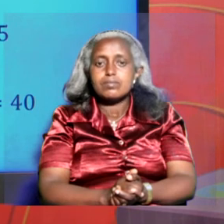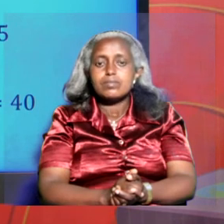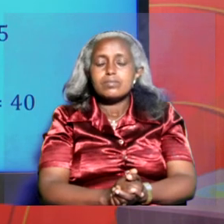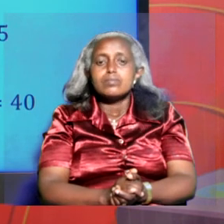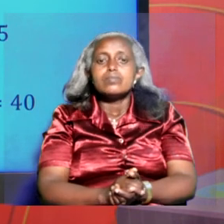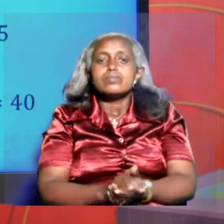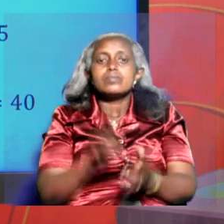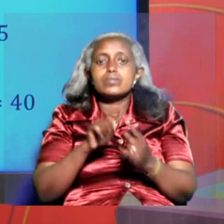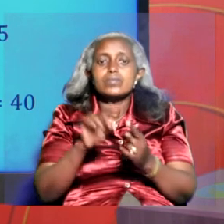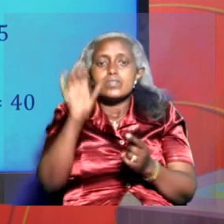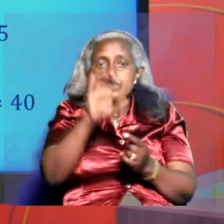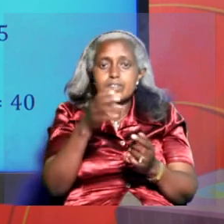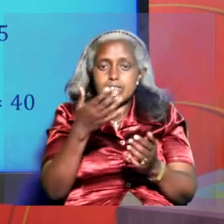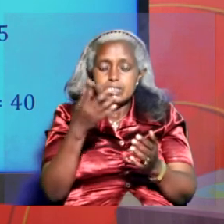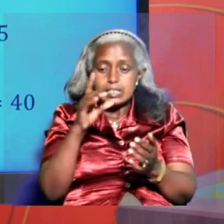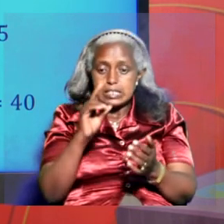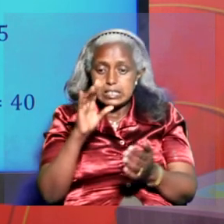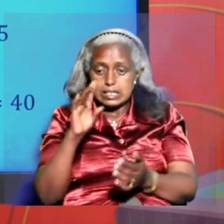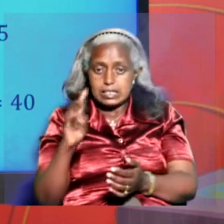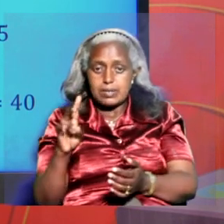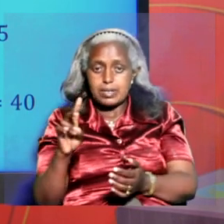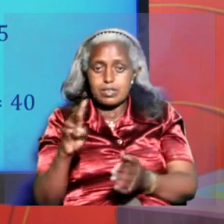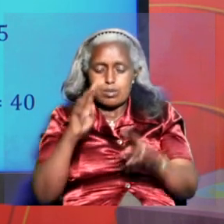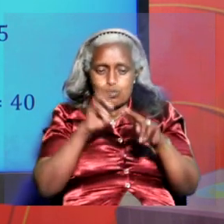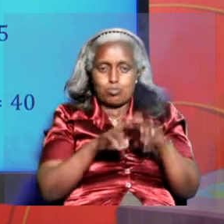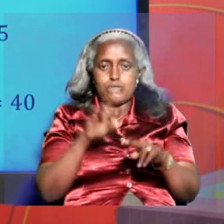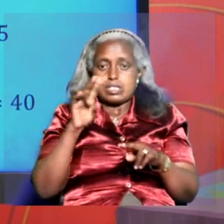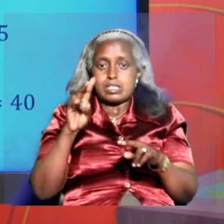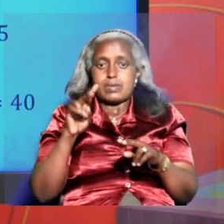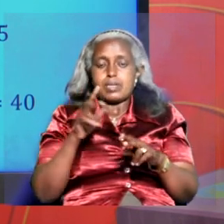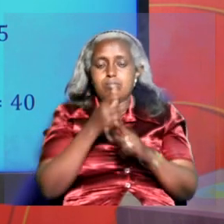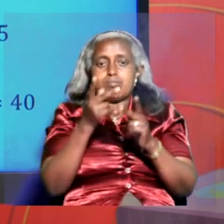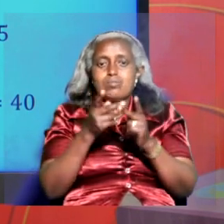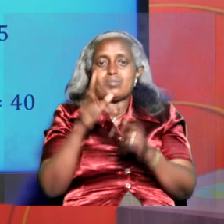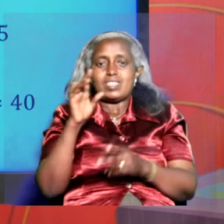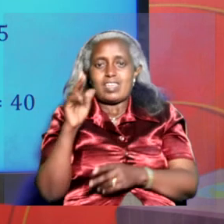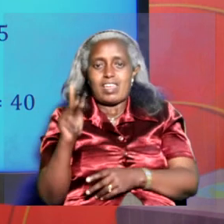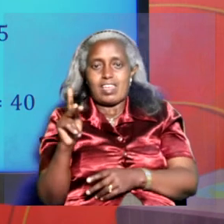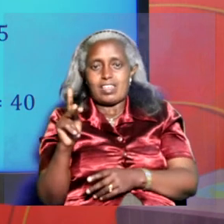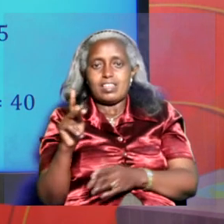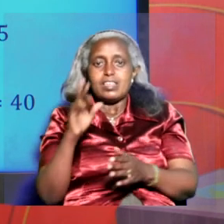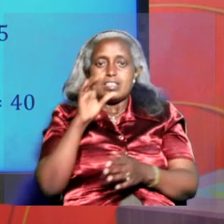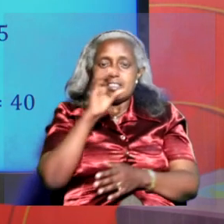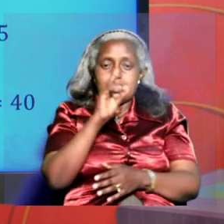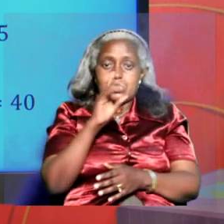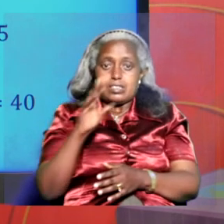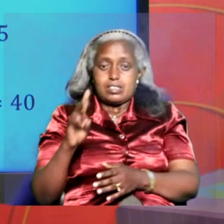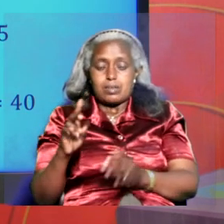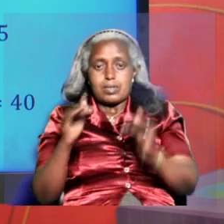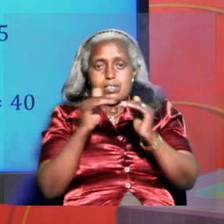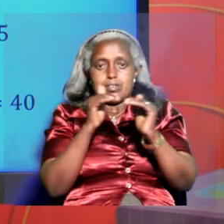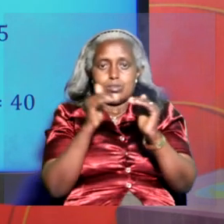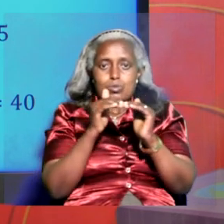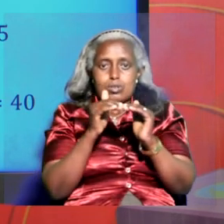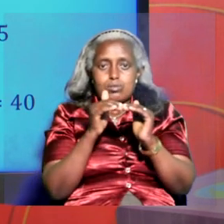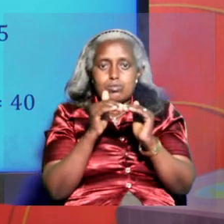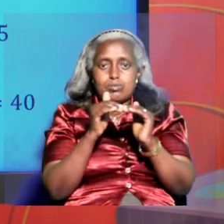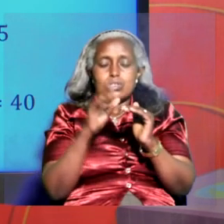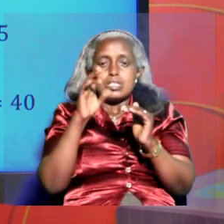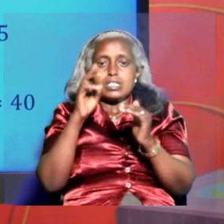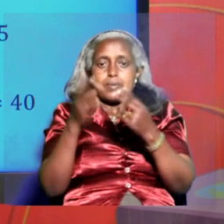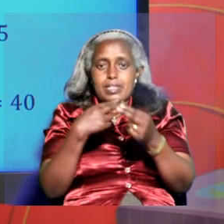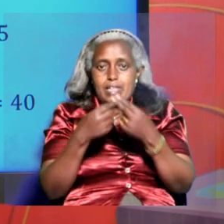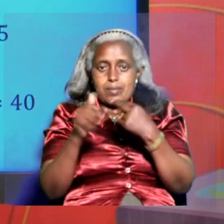To find d7, put 7 in place of k. So you have d7 is equal to